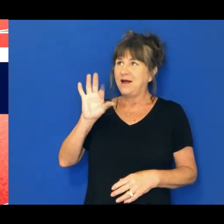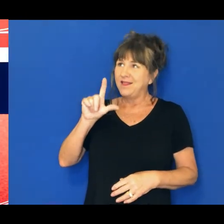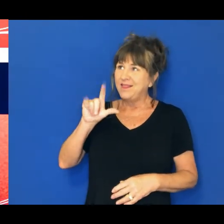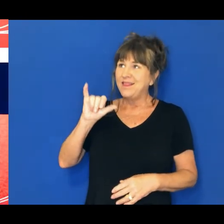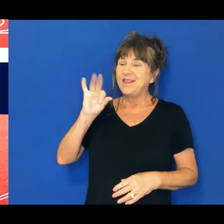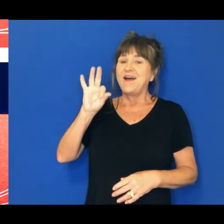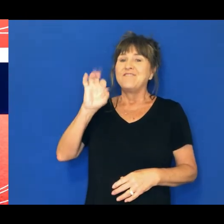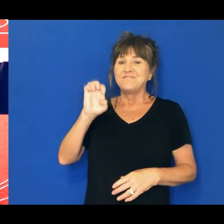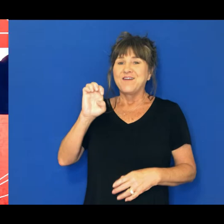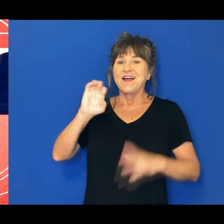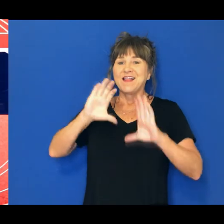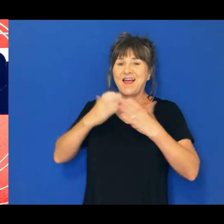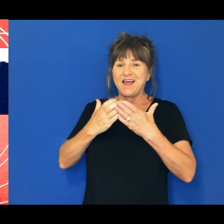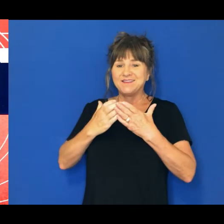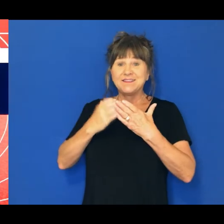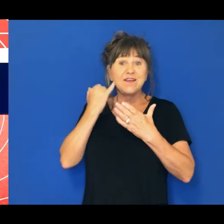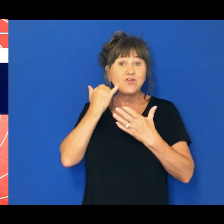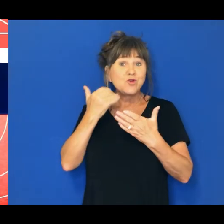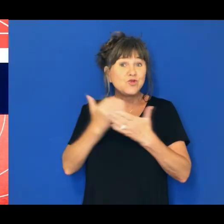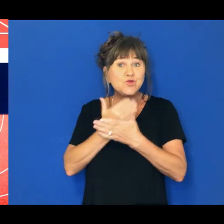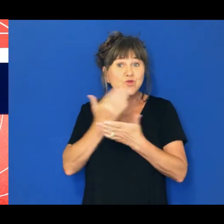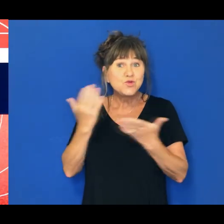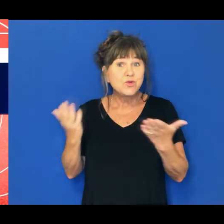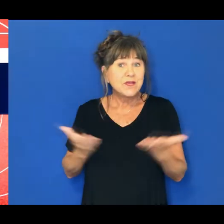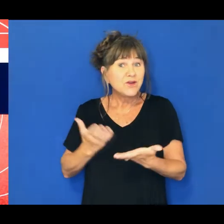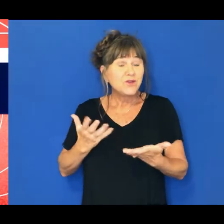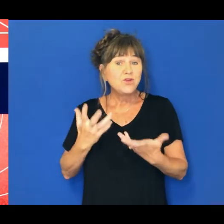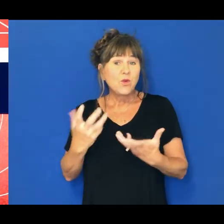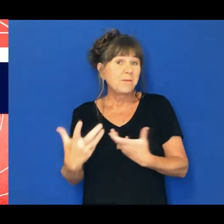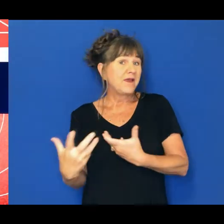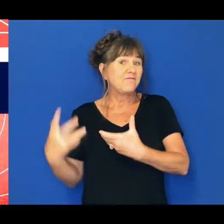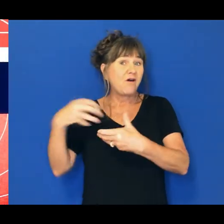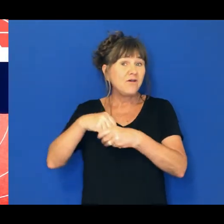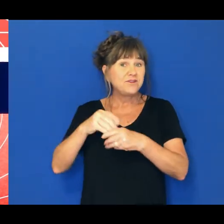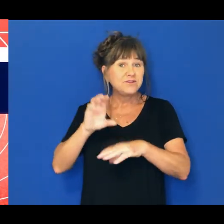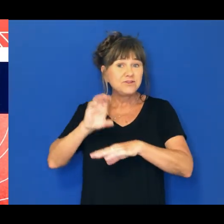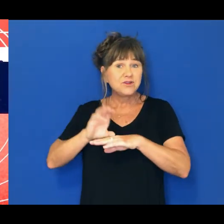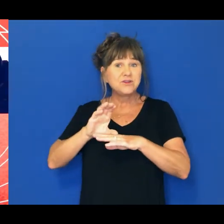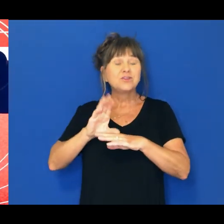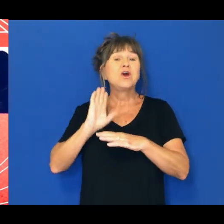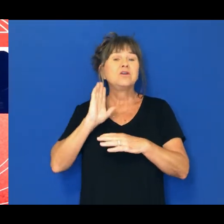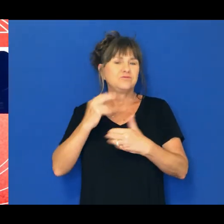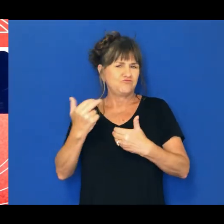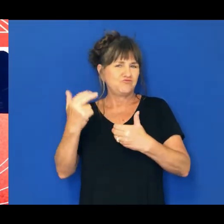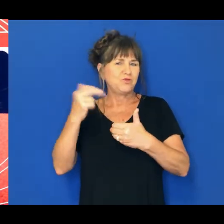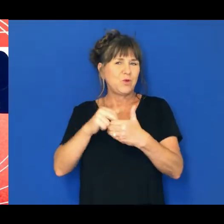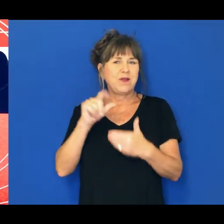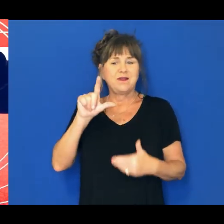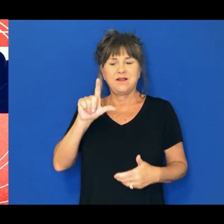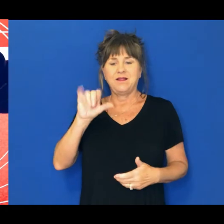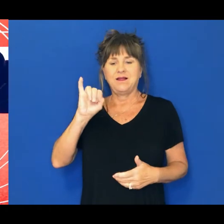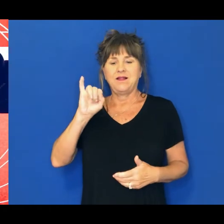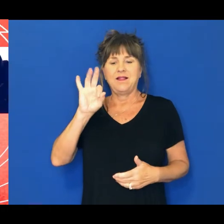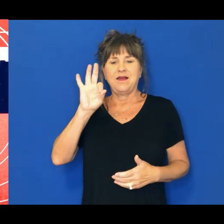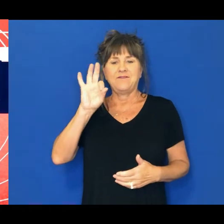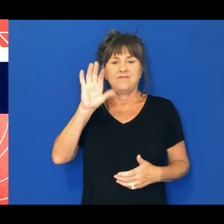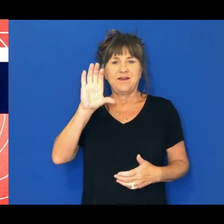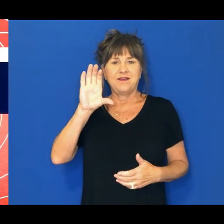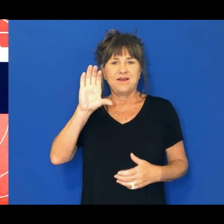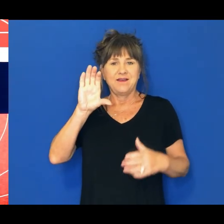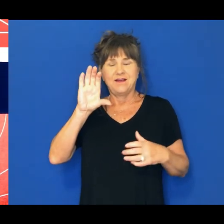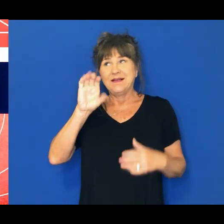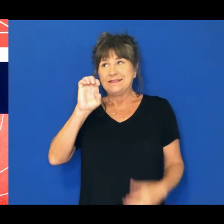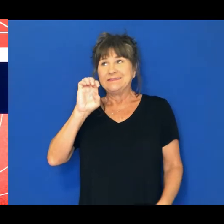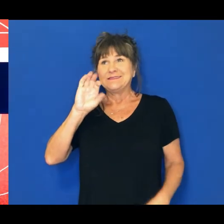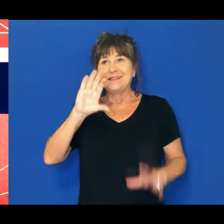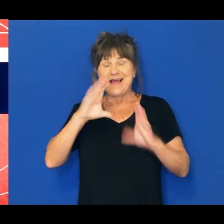of the church, life class is a great way to do it because we tell you how we, what we think, what we believe, how you can understand and know who God is. We